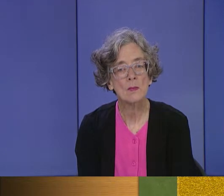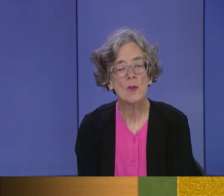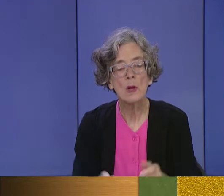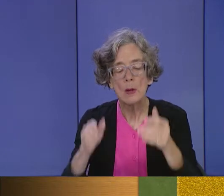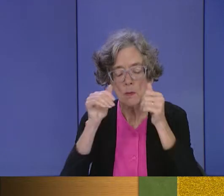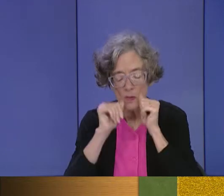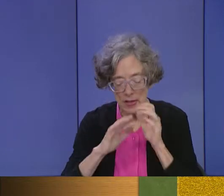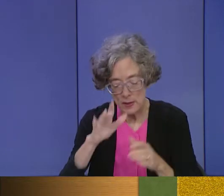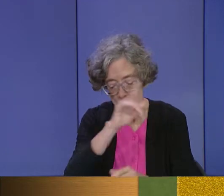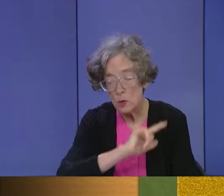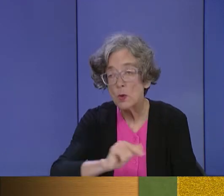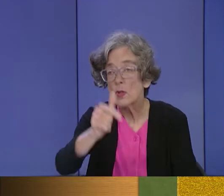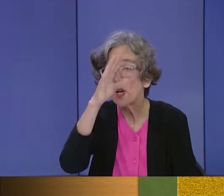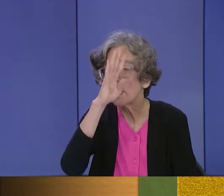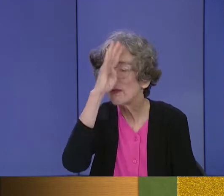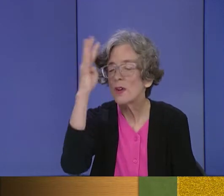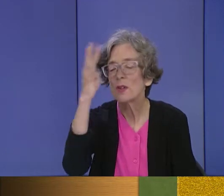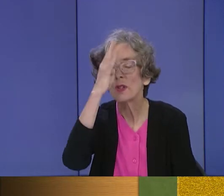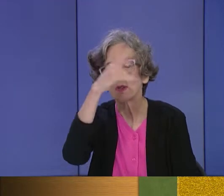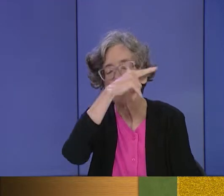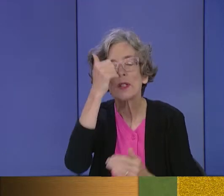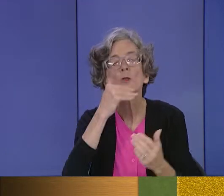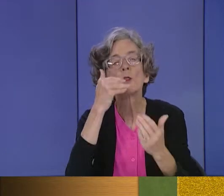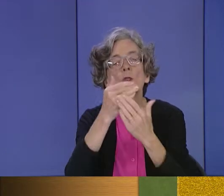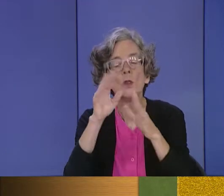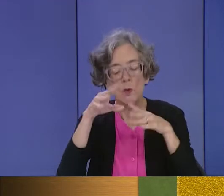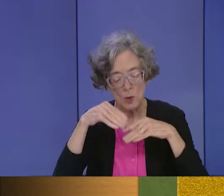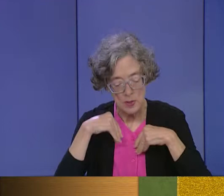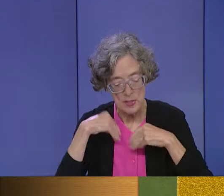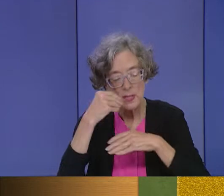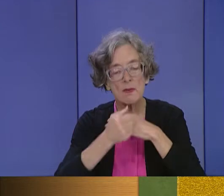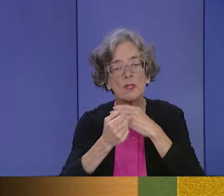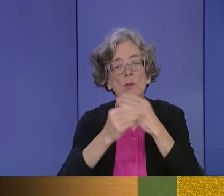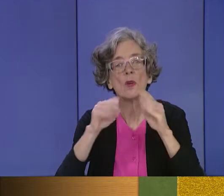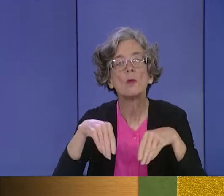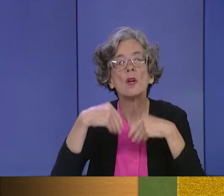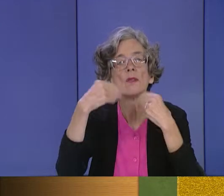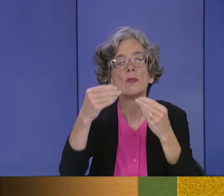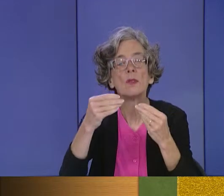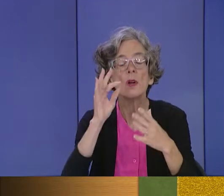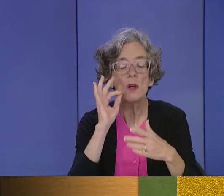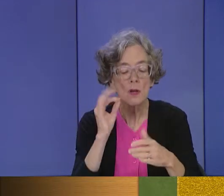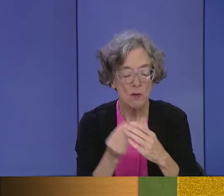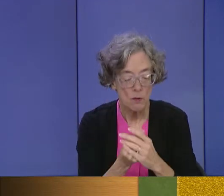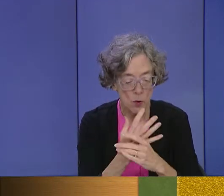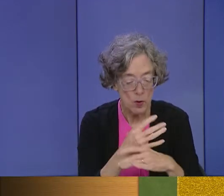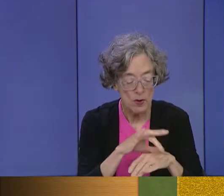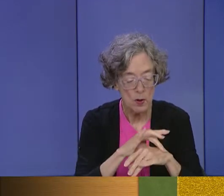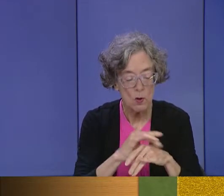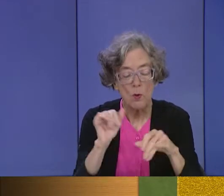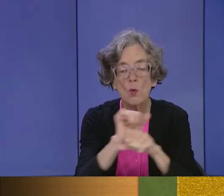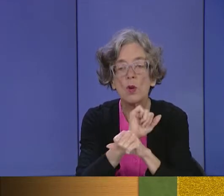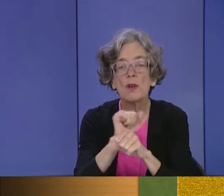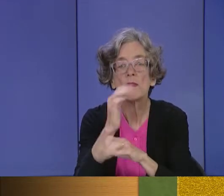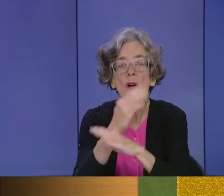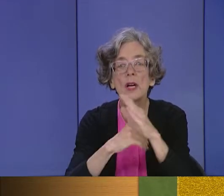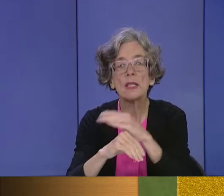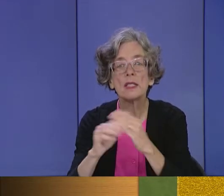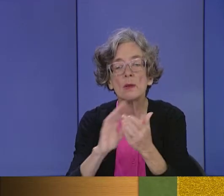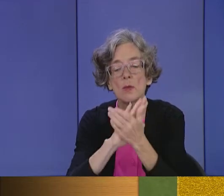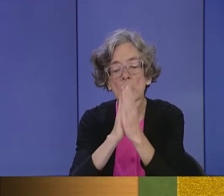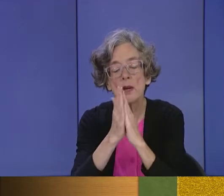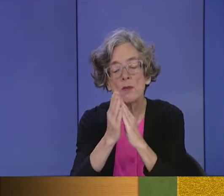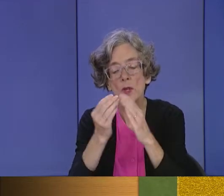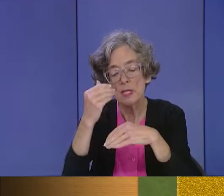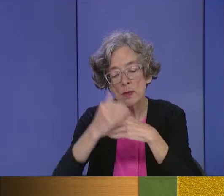Blessed are you, Lord God of all creation, for through your goodness we have received the bread we offer you, fruit of the earth and work of human hands, that will become for us the bread